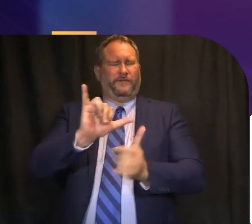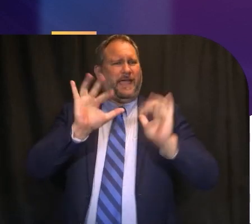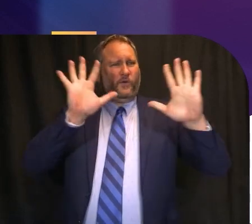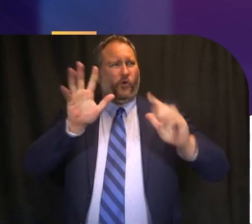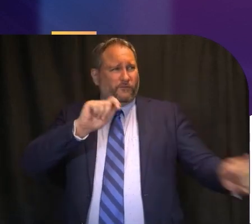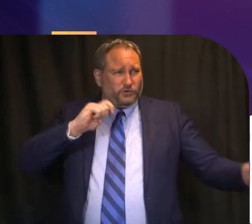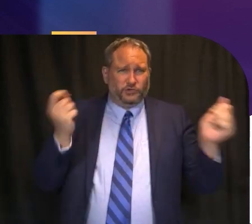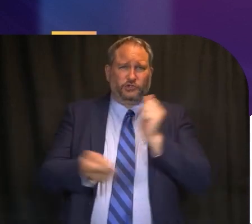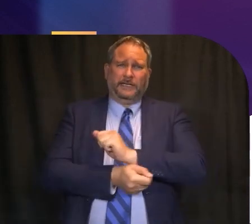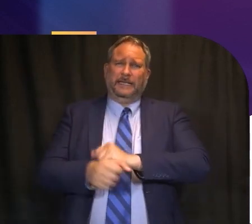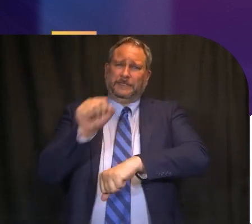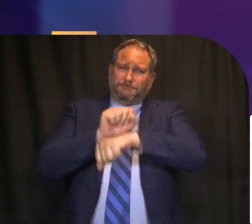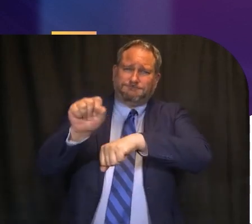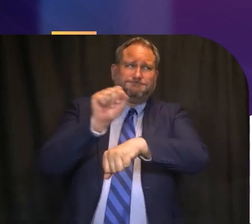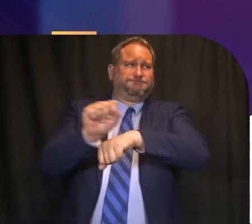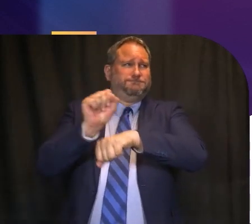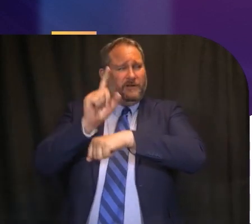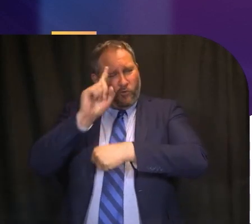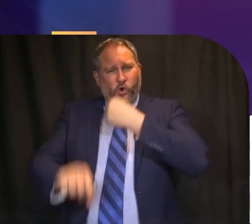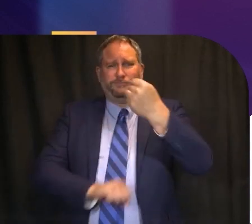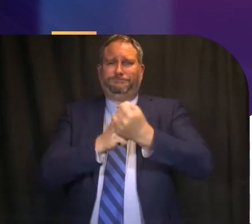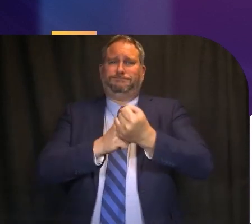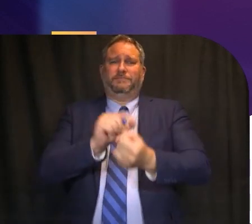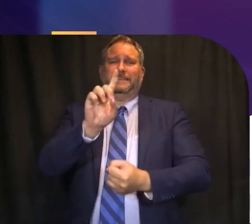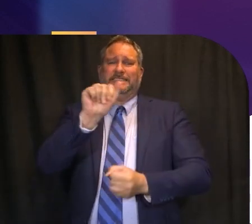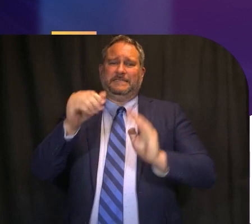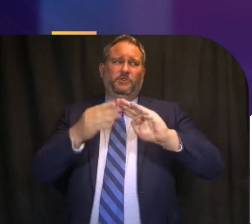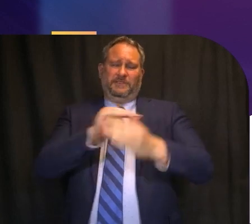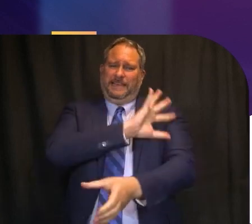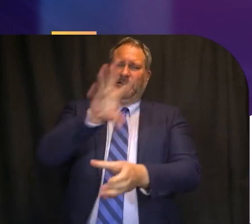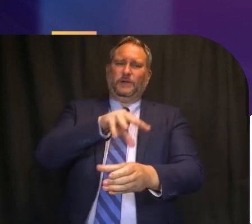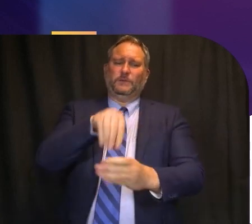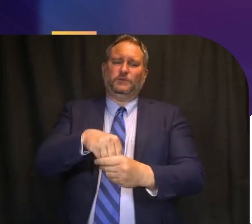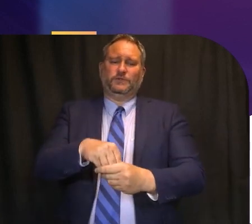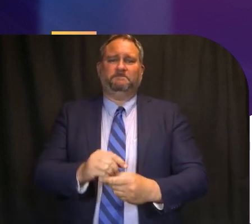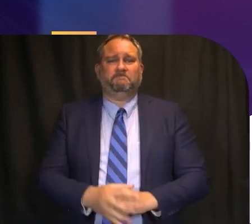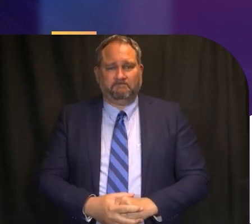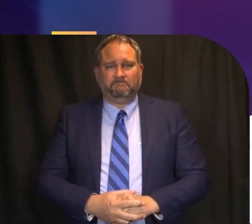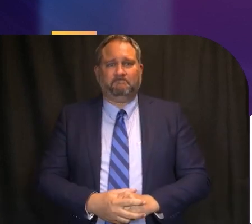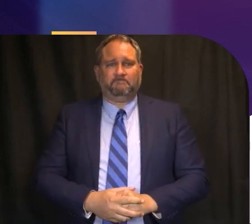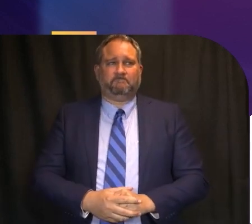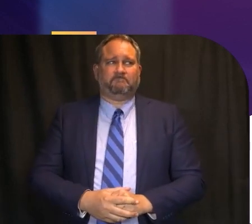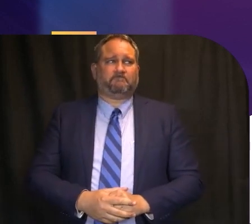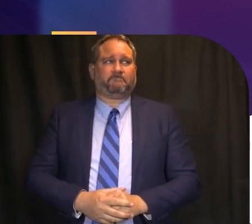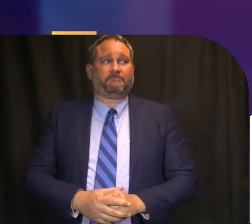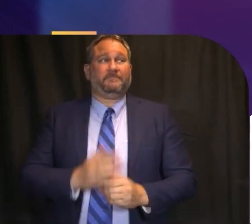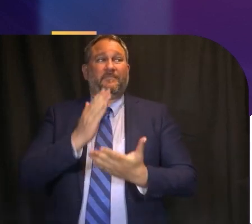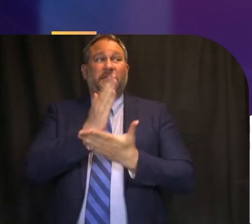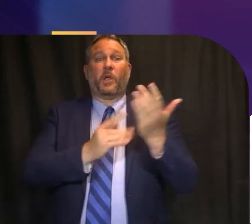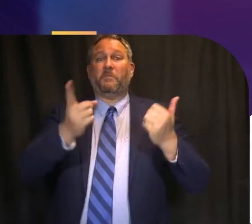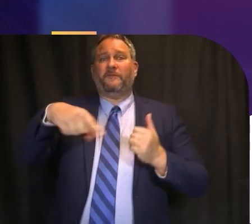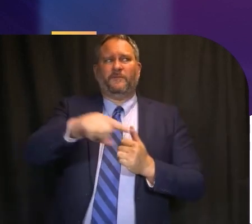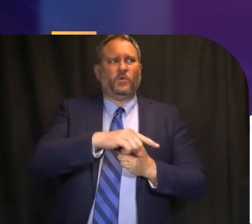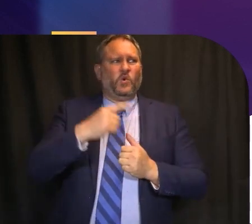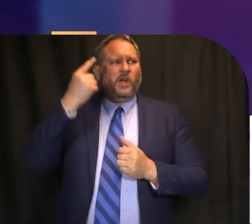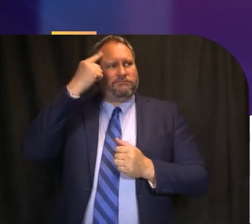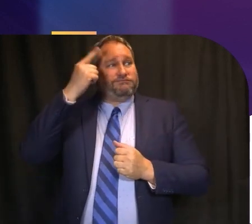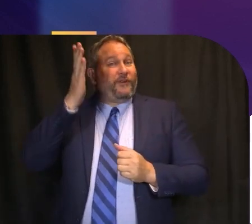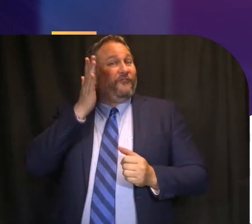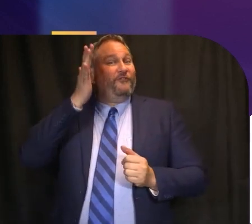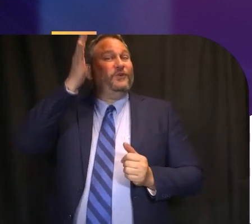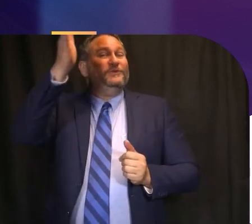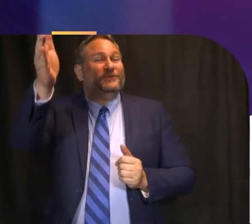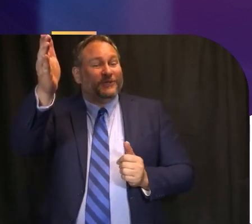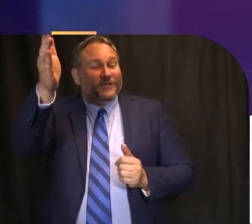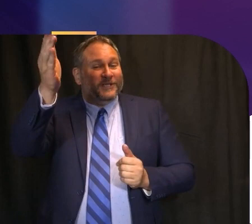inclusion. Some might refer to you as the future of the movement, which is true, but you are very much leading in the